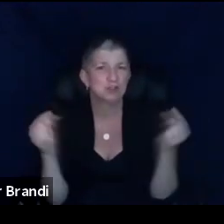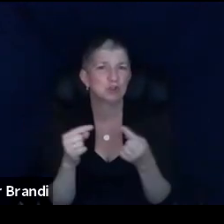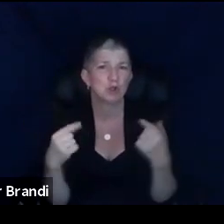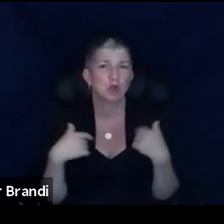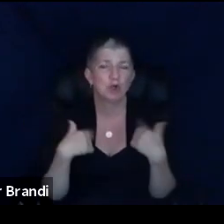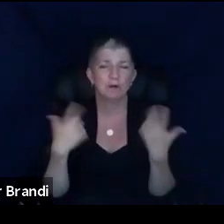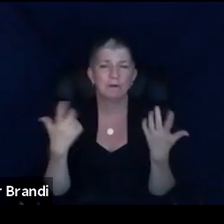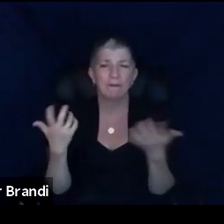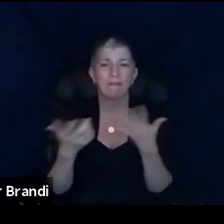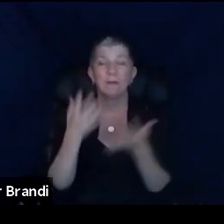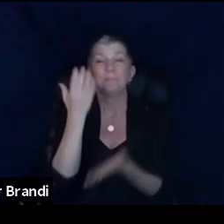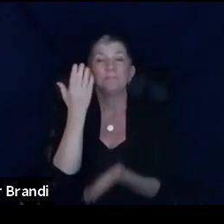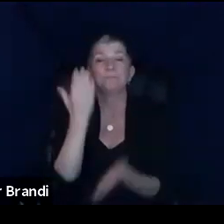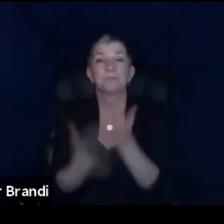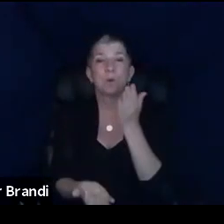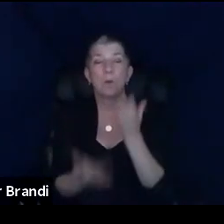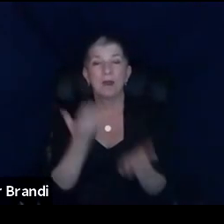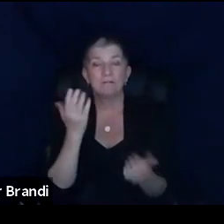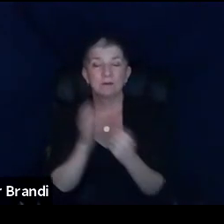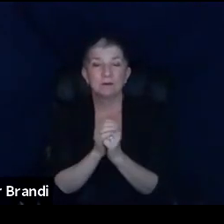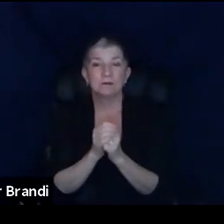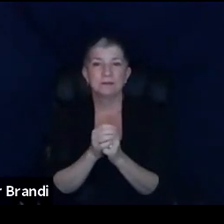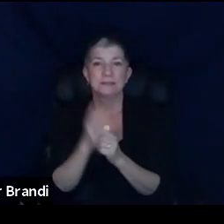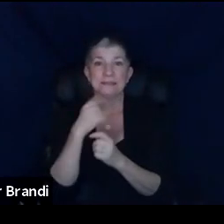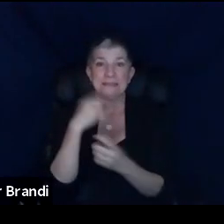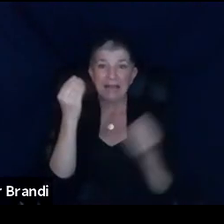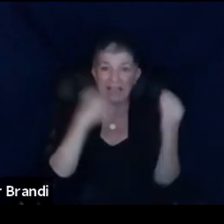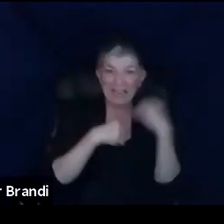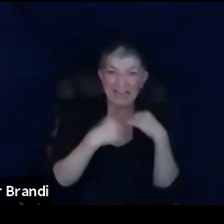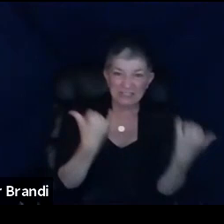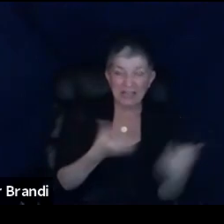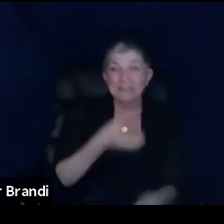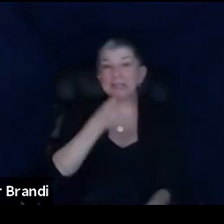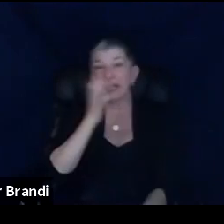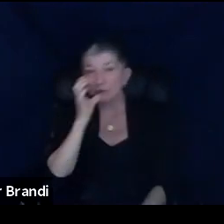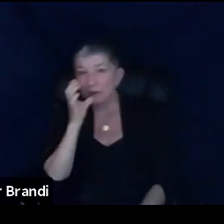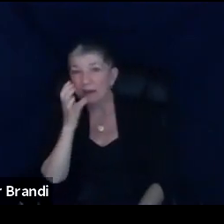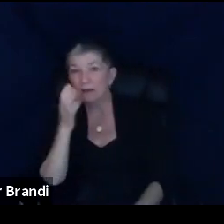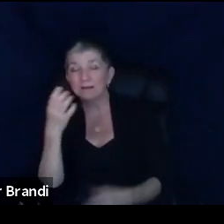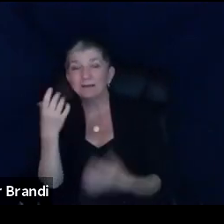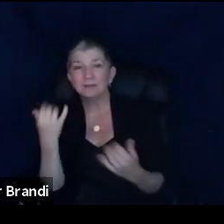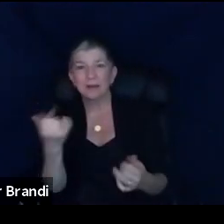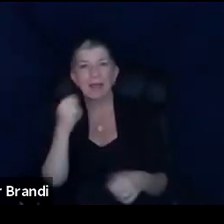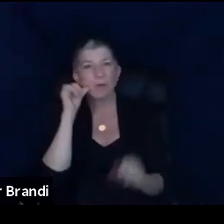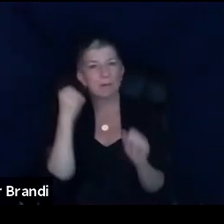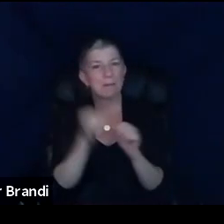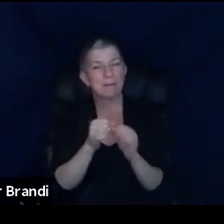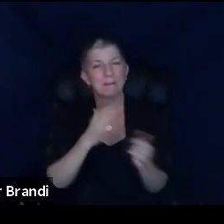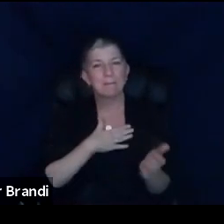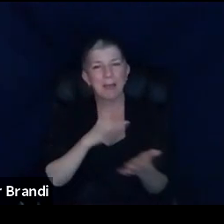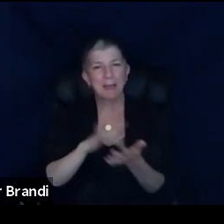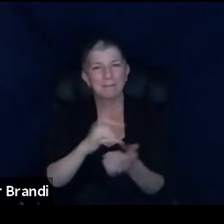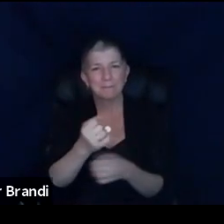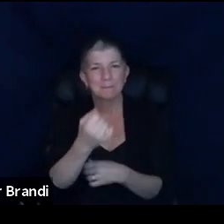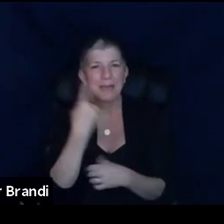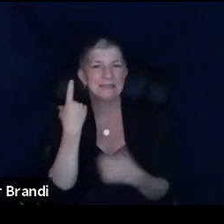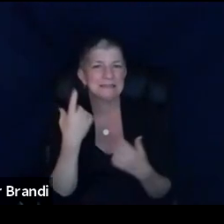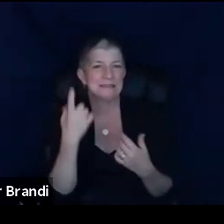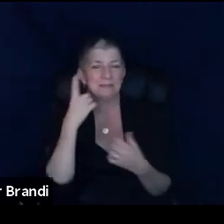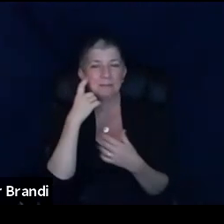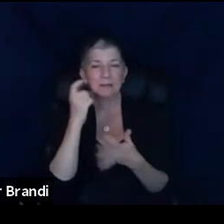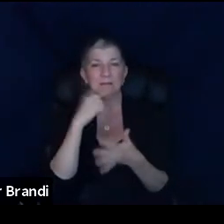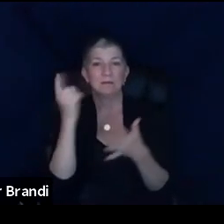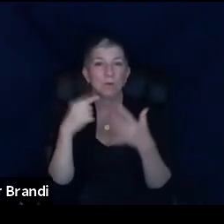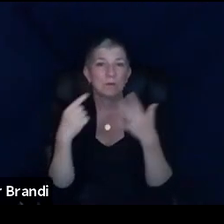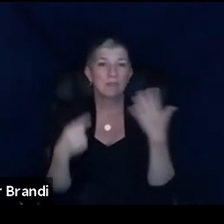I, whatever it may be? Did I eat today? Did I drink today? Did I remember to take my medicine? Because those are the things